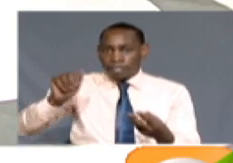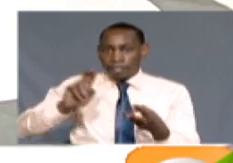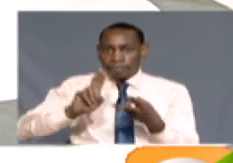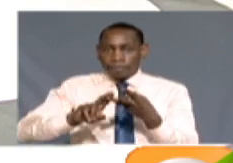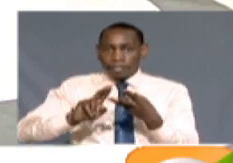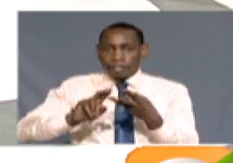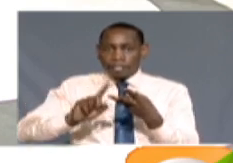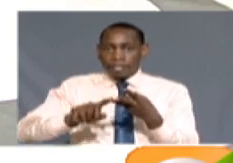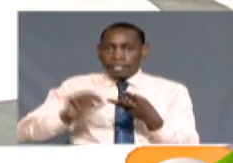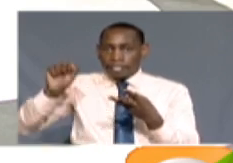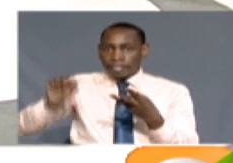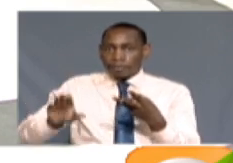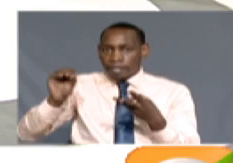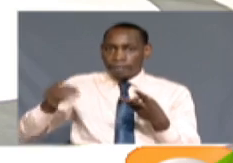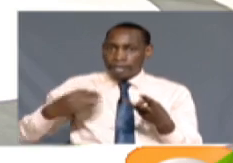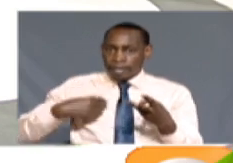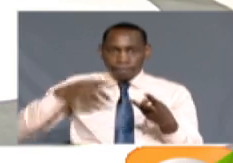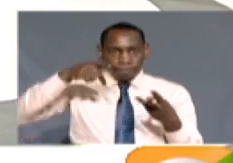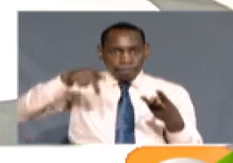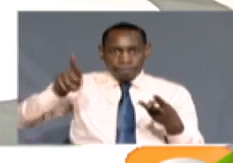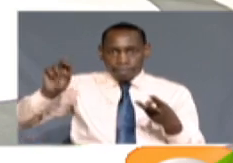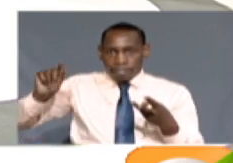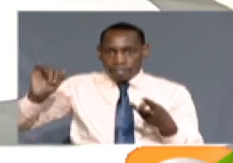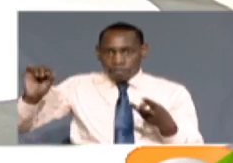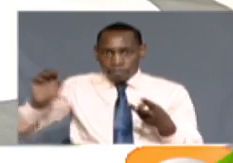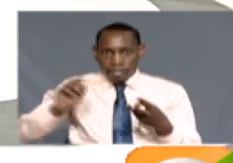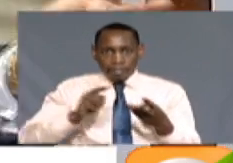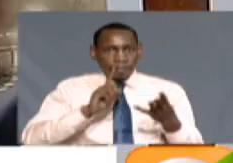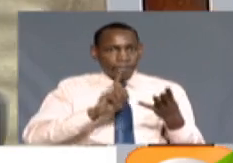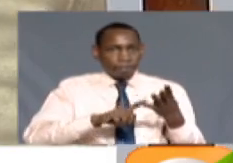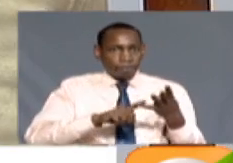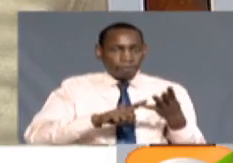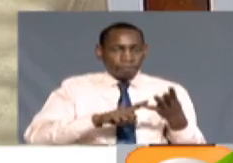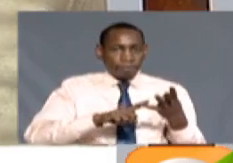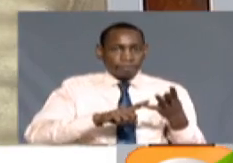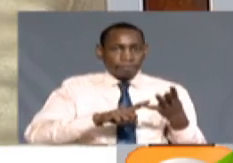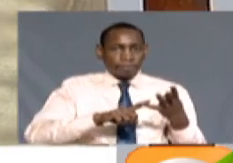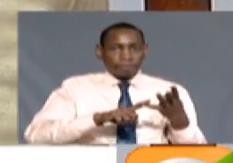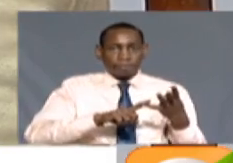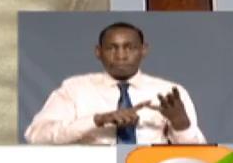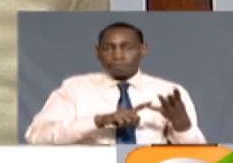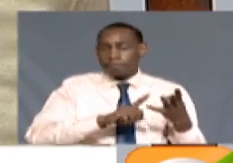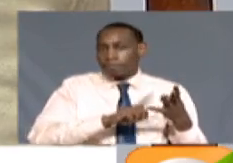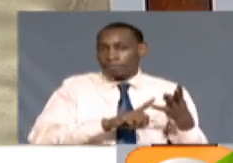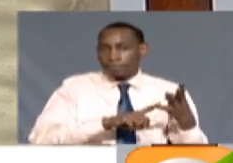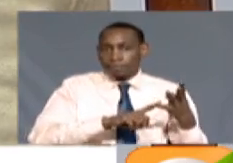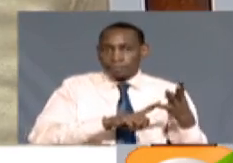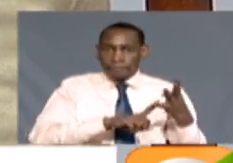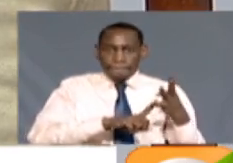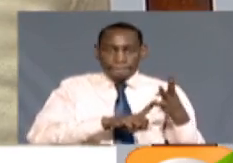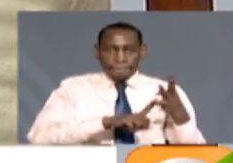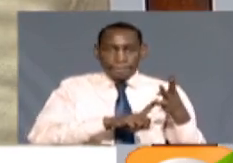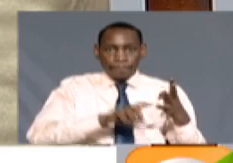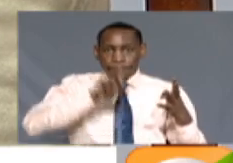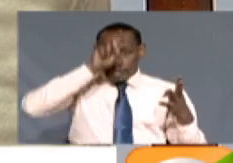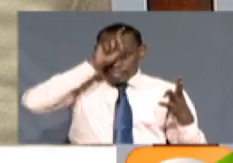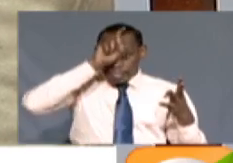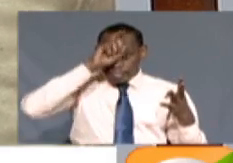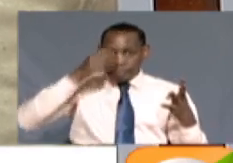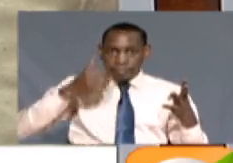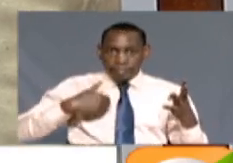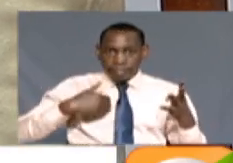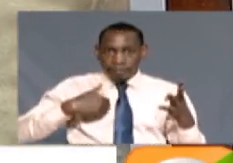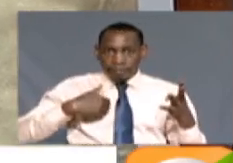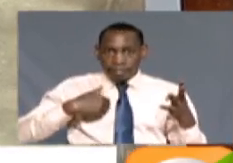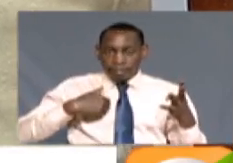Pretoria. Absolutely, you go to, and Sun City in South Africa Sun too. Sun City as well. And you go to Egypt, they have